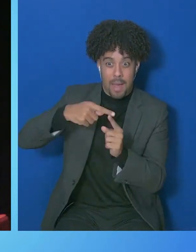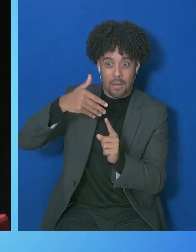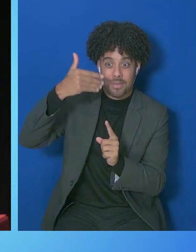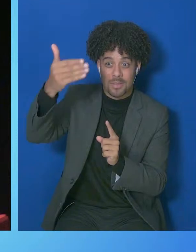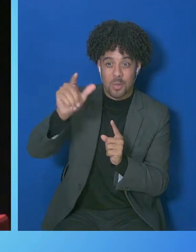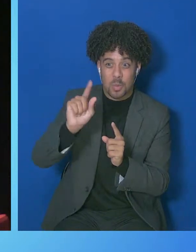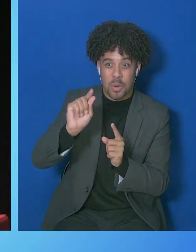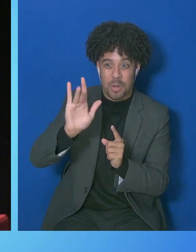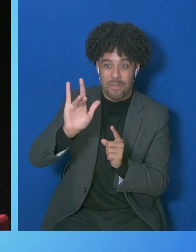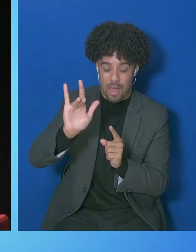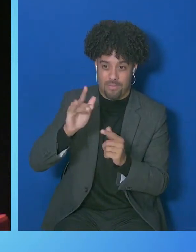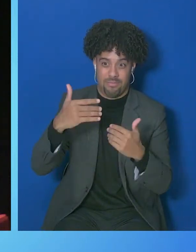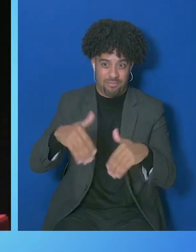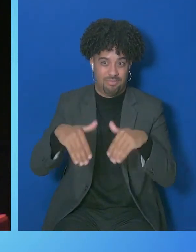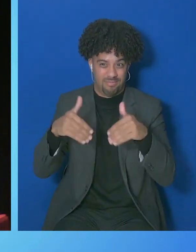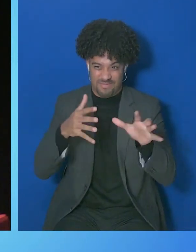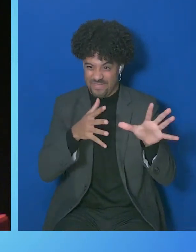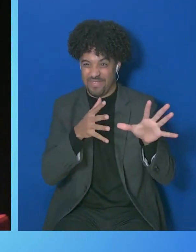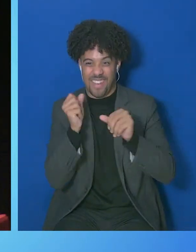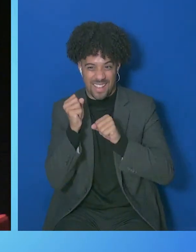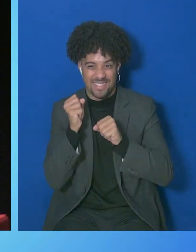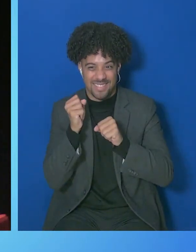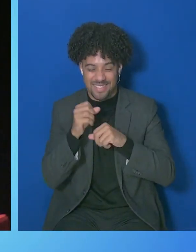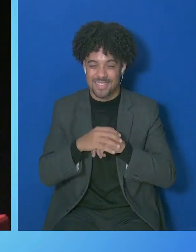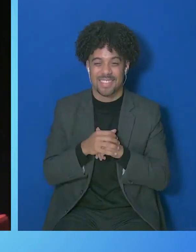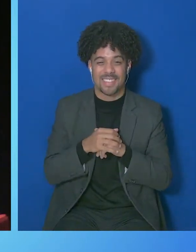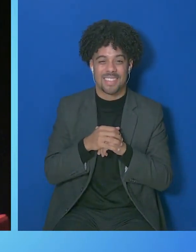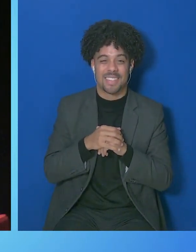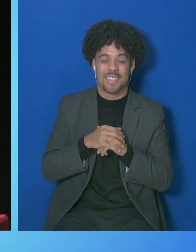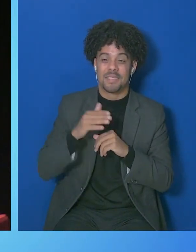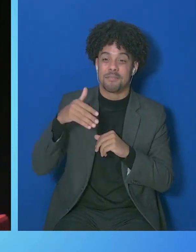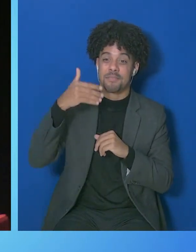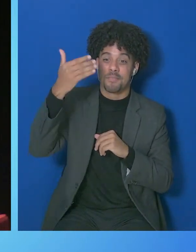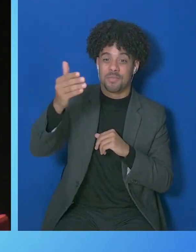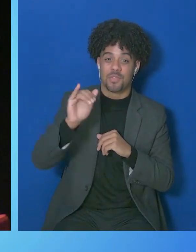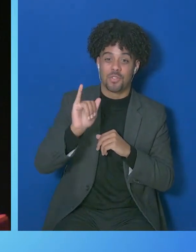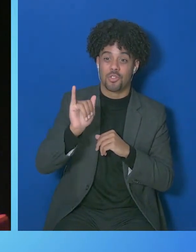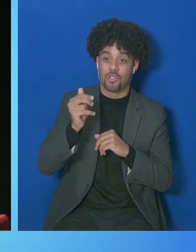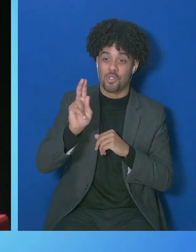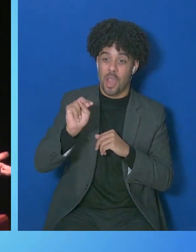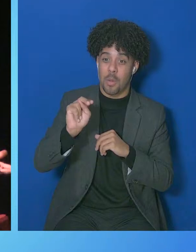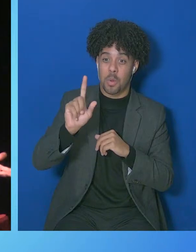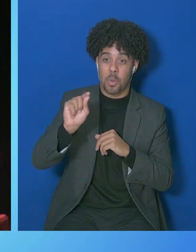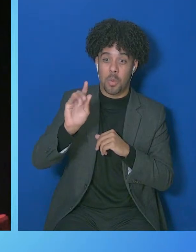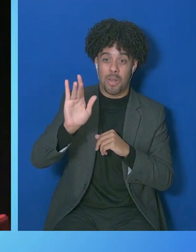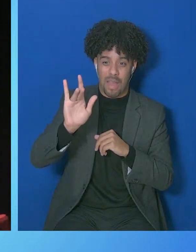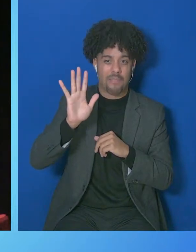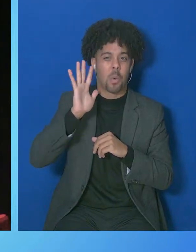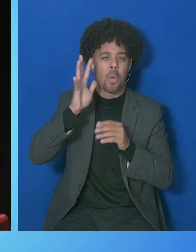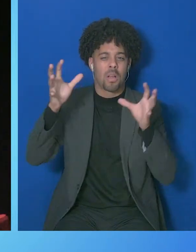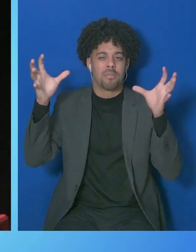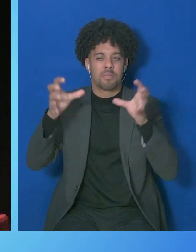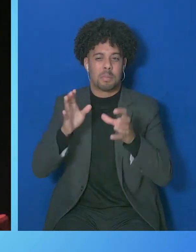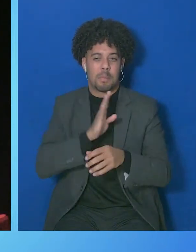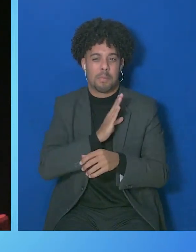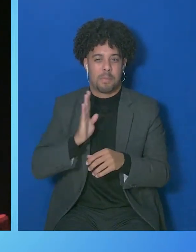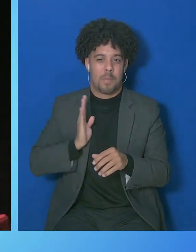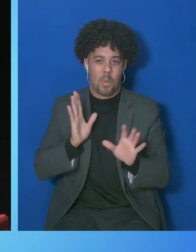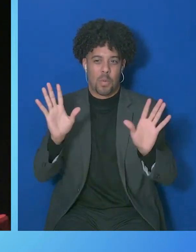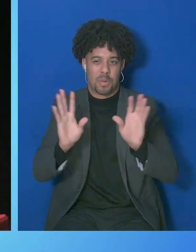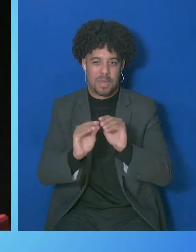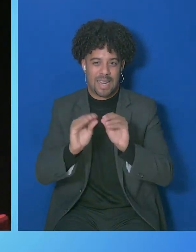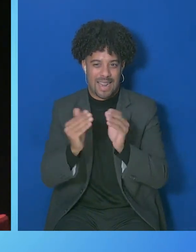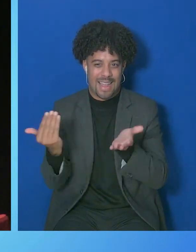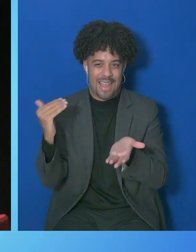Our next board meeting, we will get together in January of 2025.